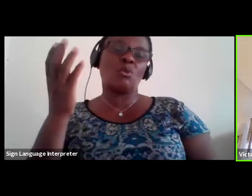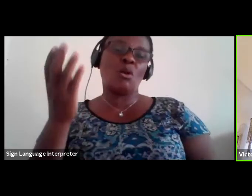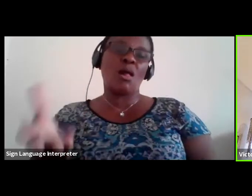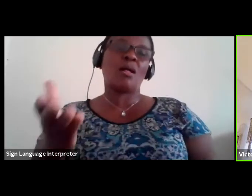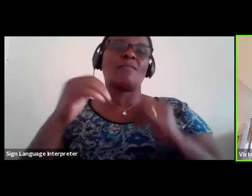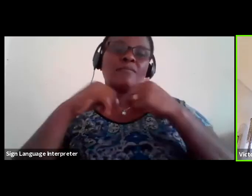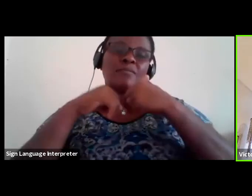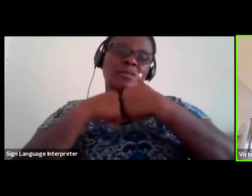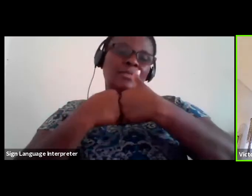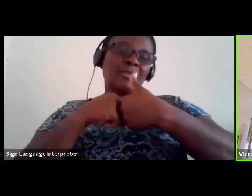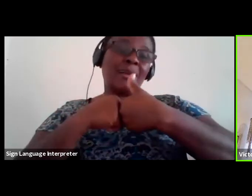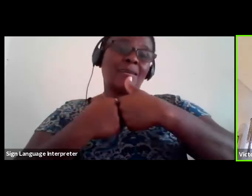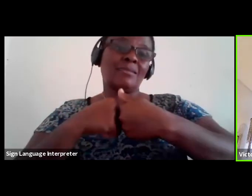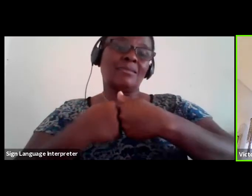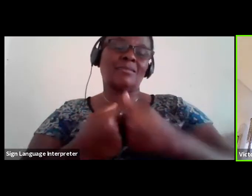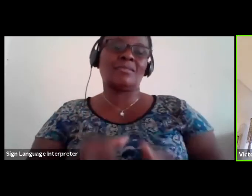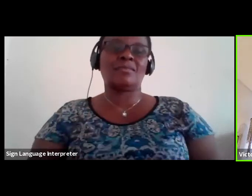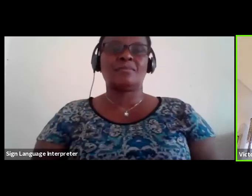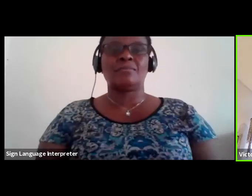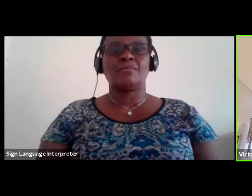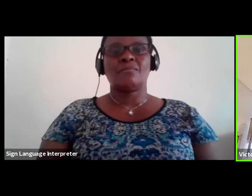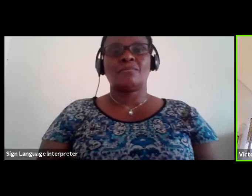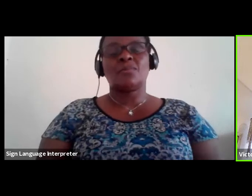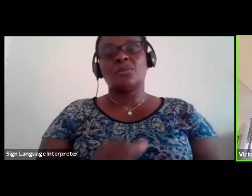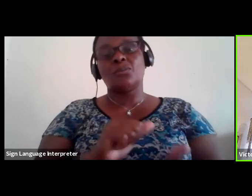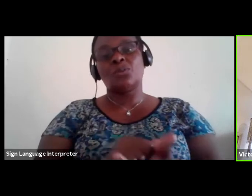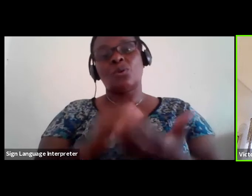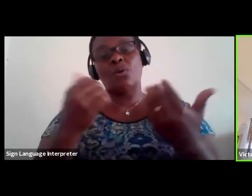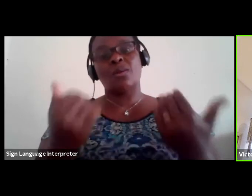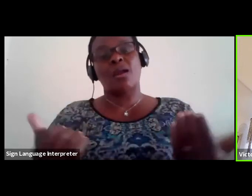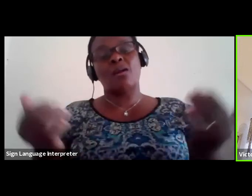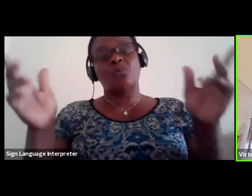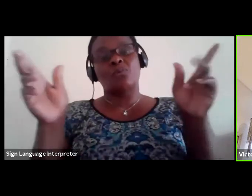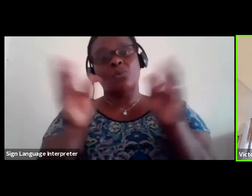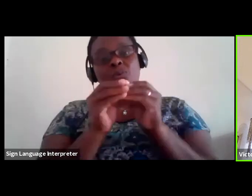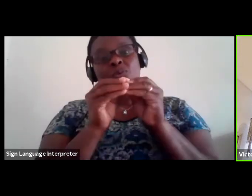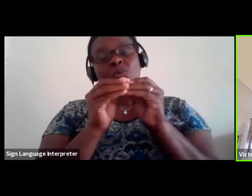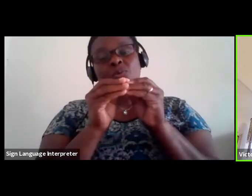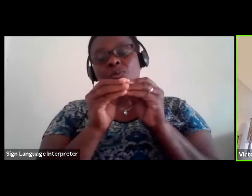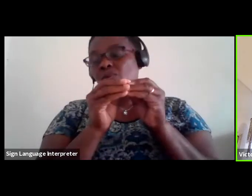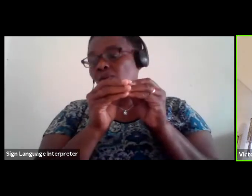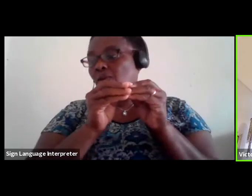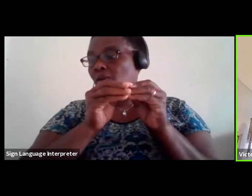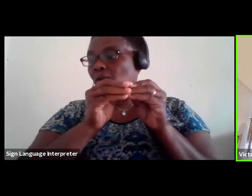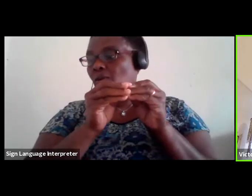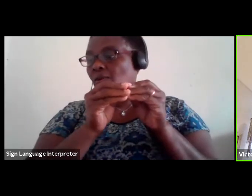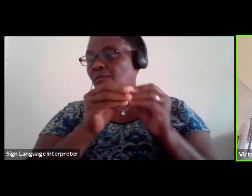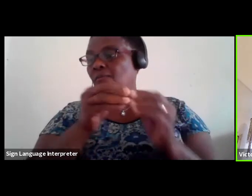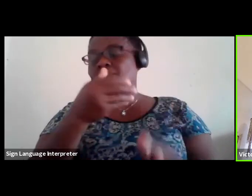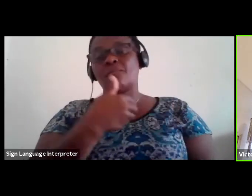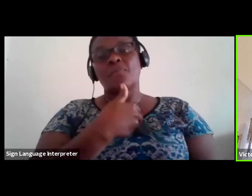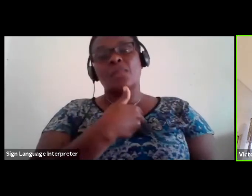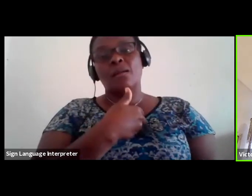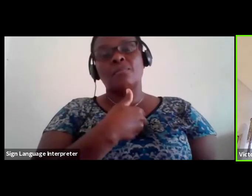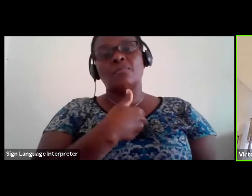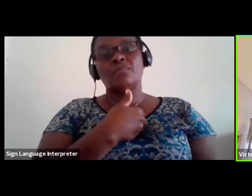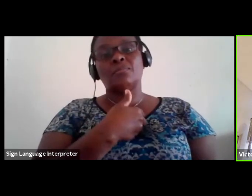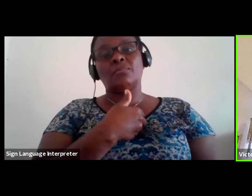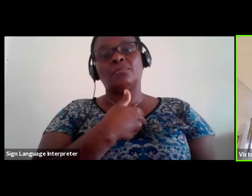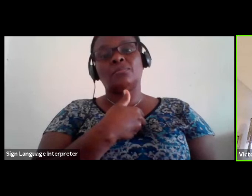within society. So in conclusion, we have suggested a